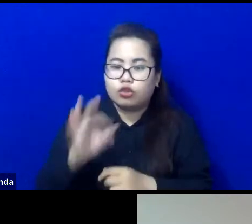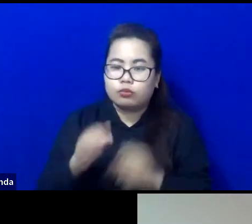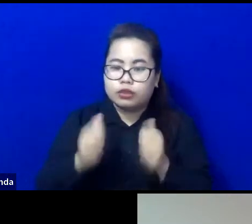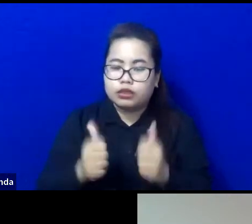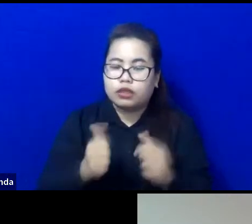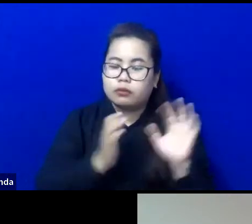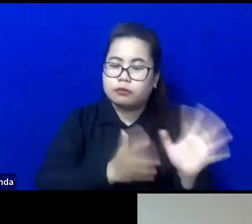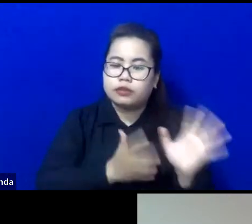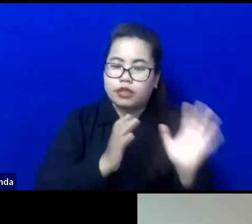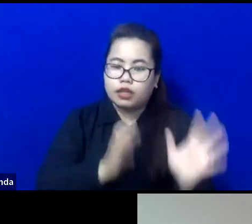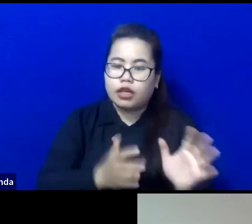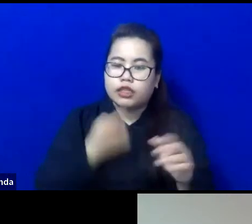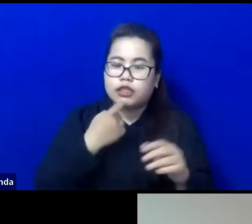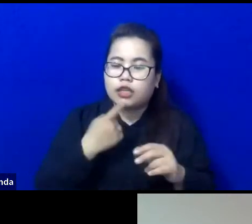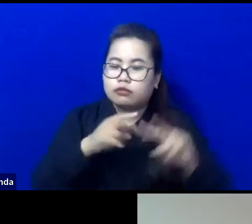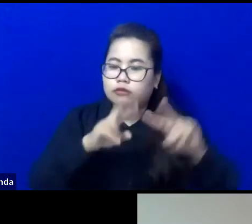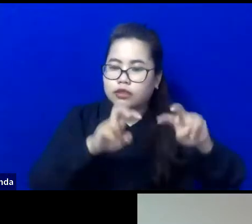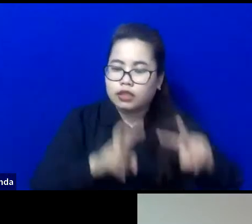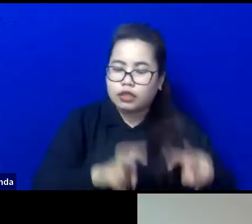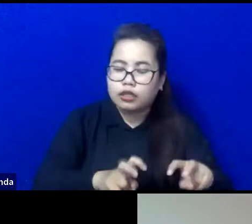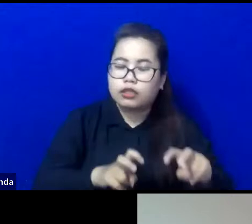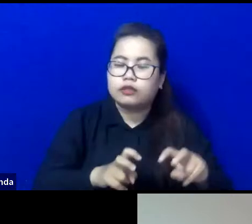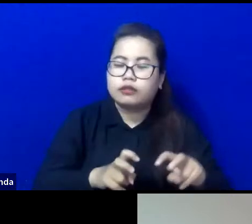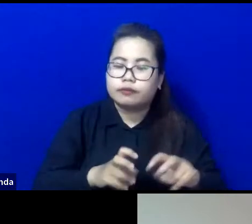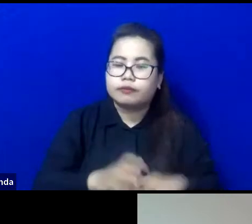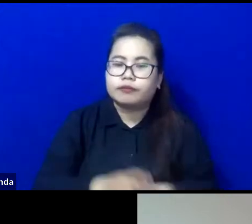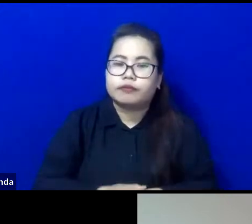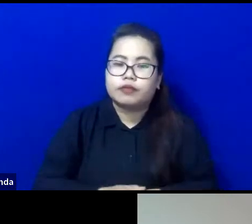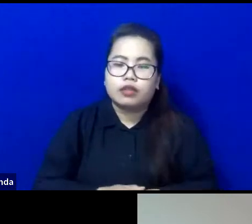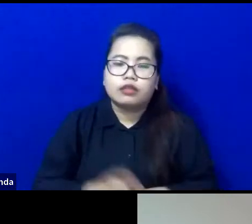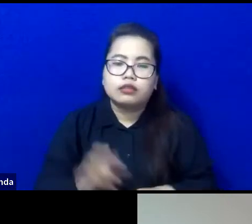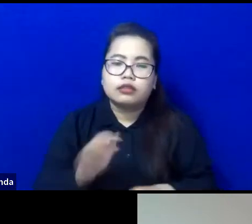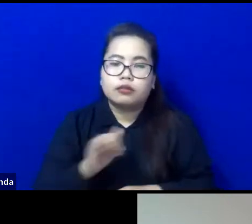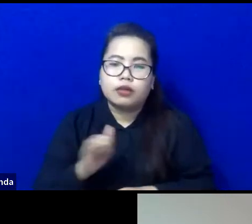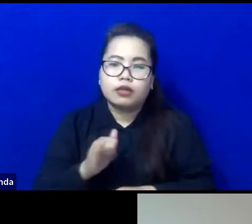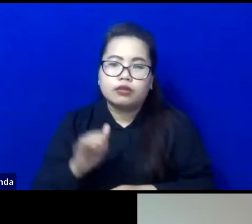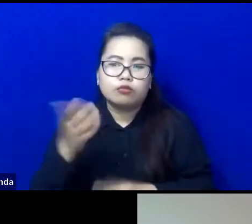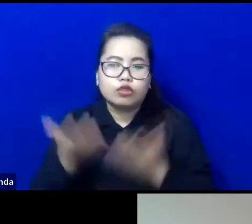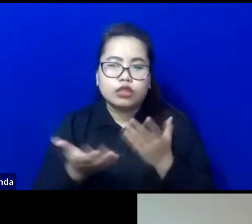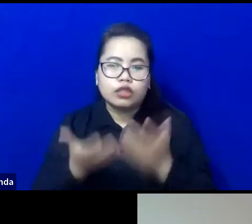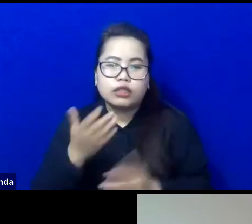recent research on issues around healthcare and also